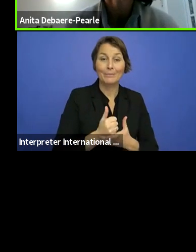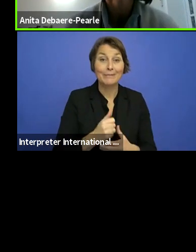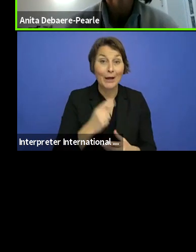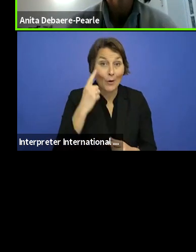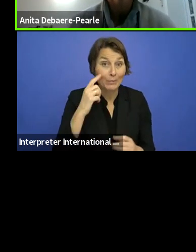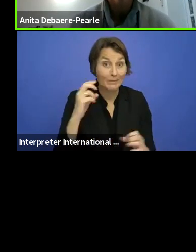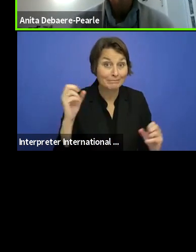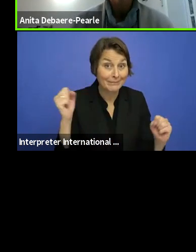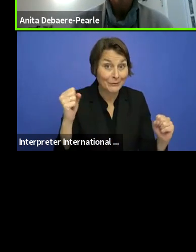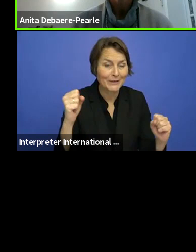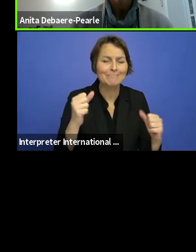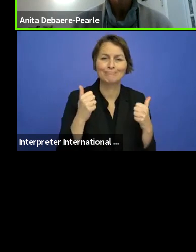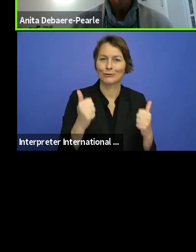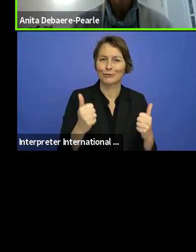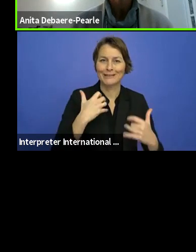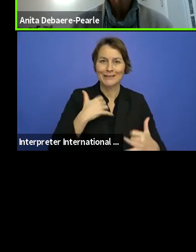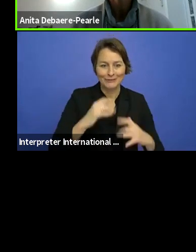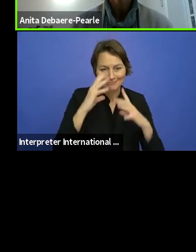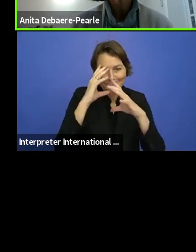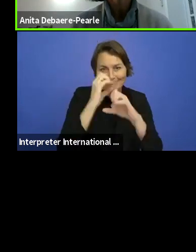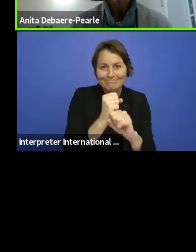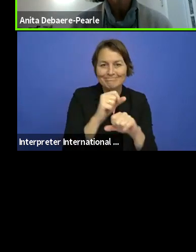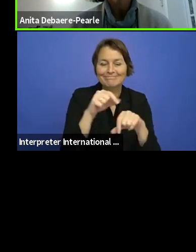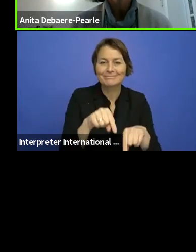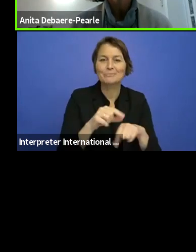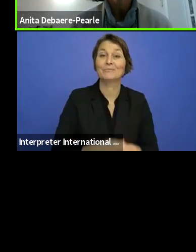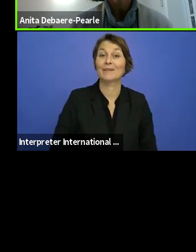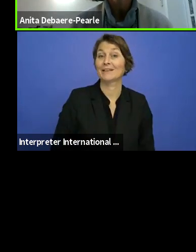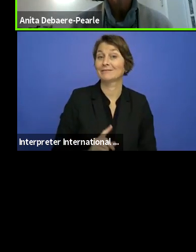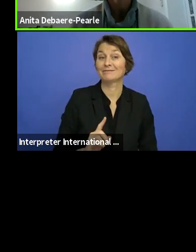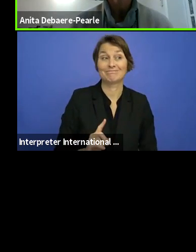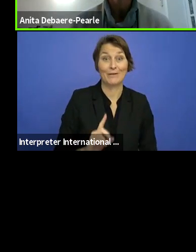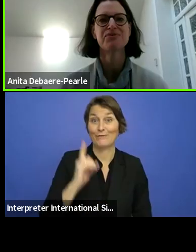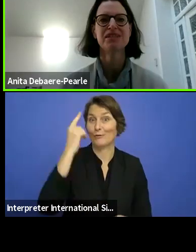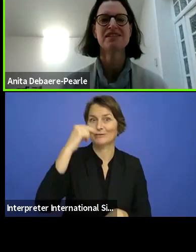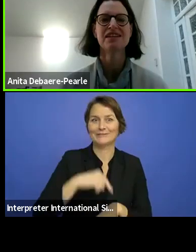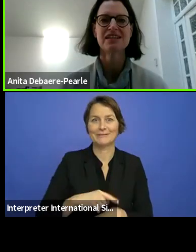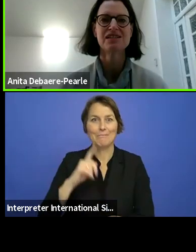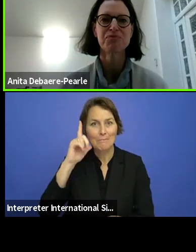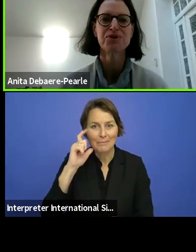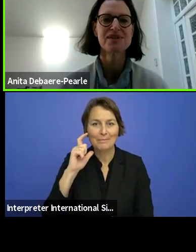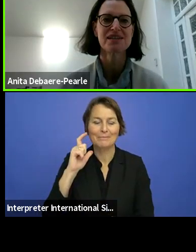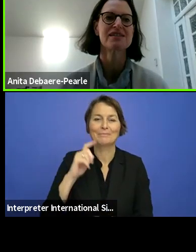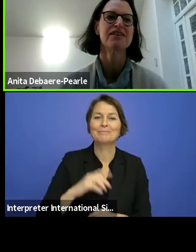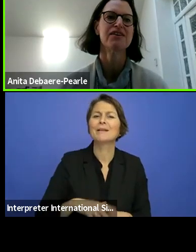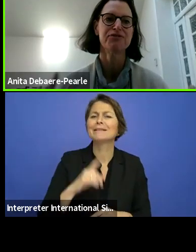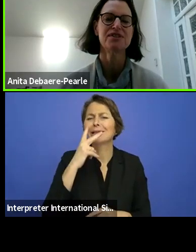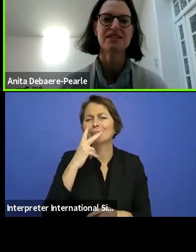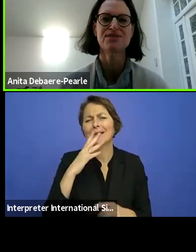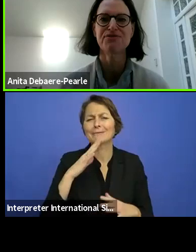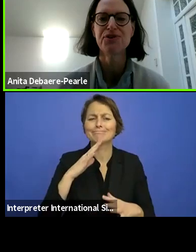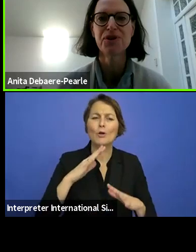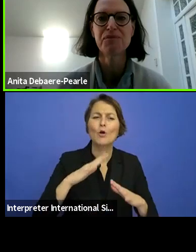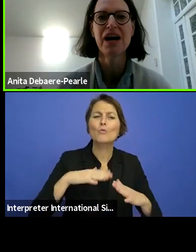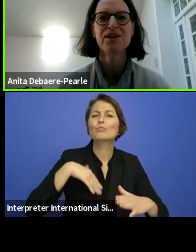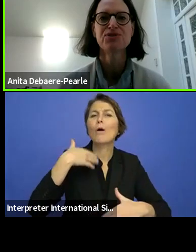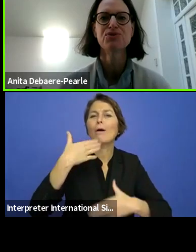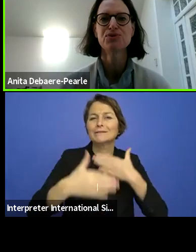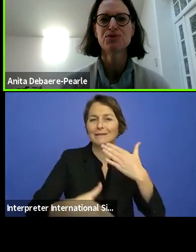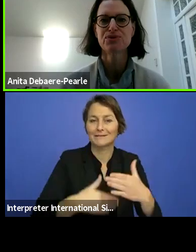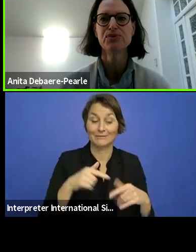an interesting session. This is only the start. We see it. We see it as a process for the Theatre